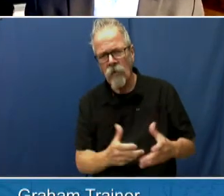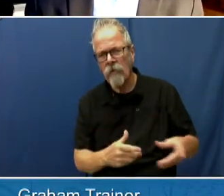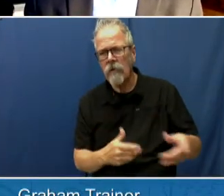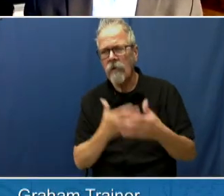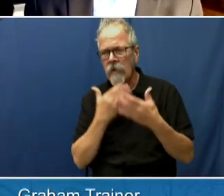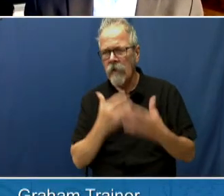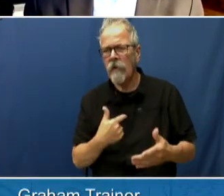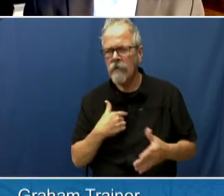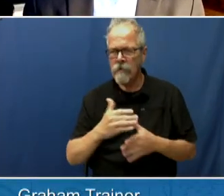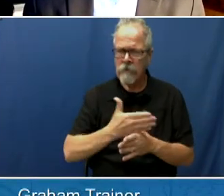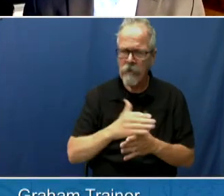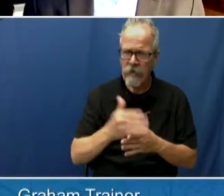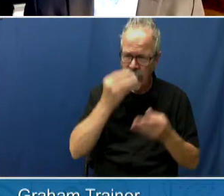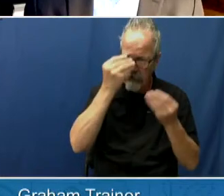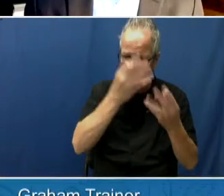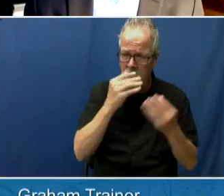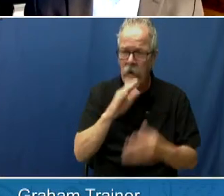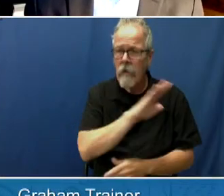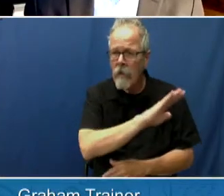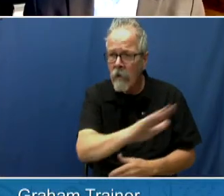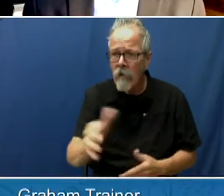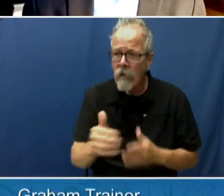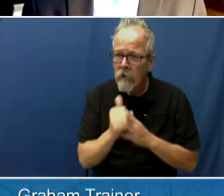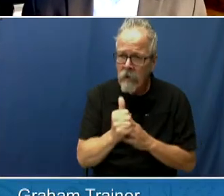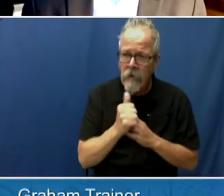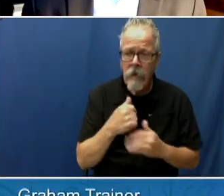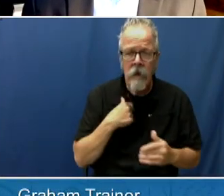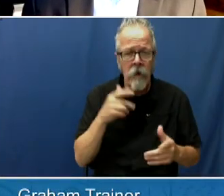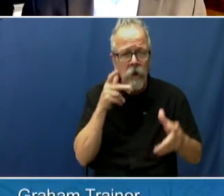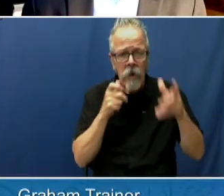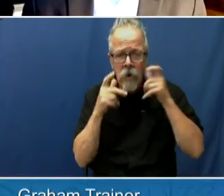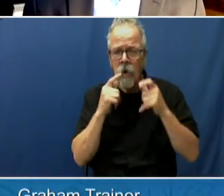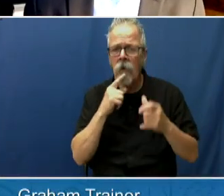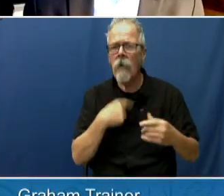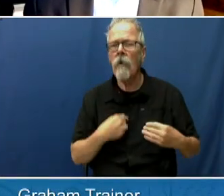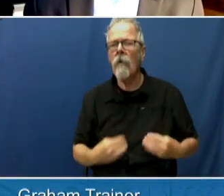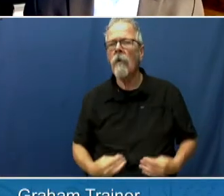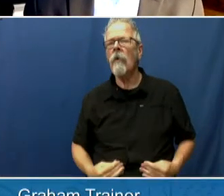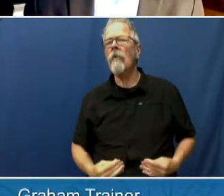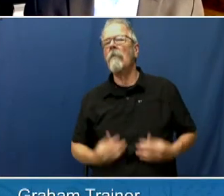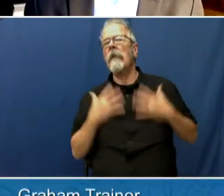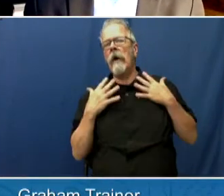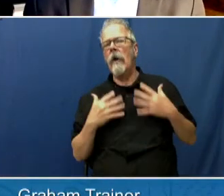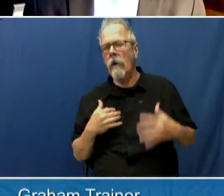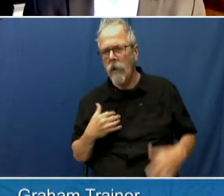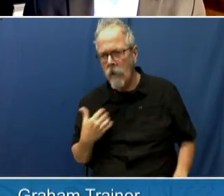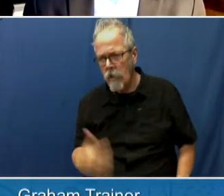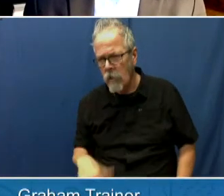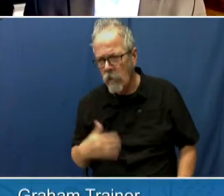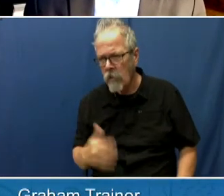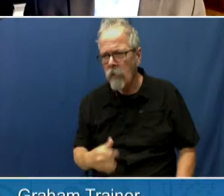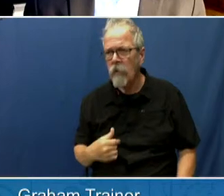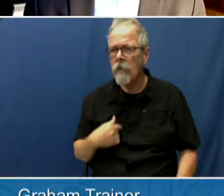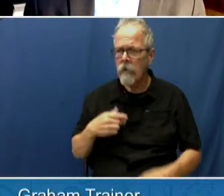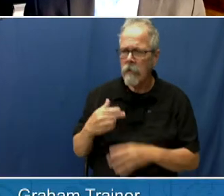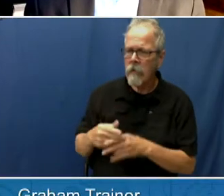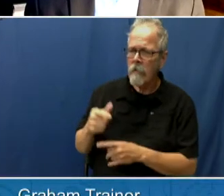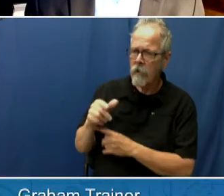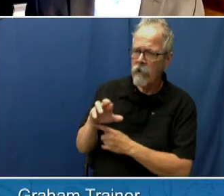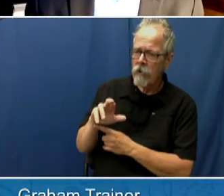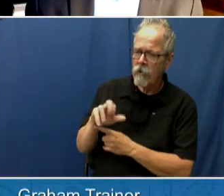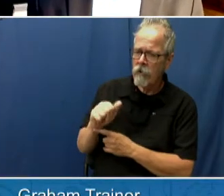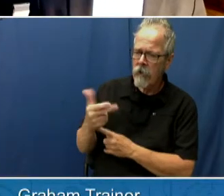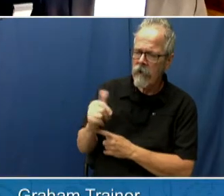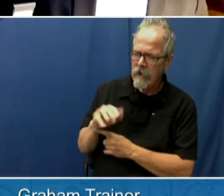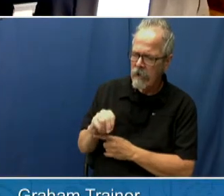leadership that we've heard from this morning. What an inspiring group. My name is Graham Traynor. My pronouns are he, him, and I'm proud to serve as president of